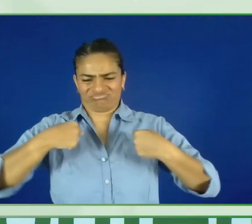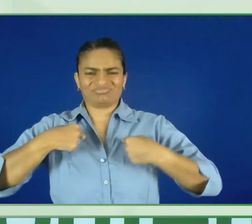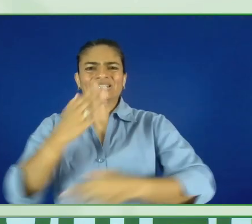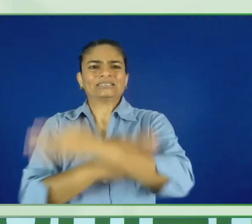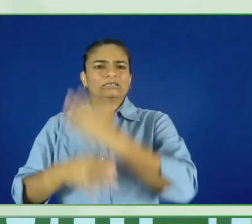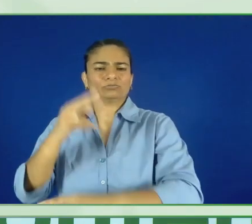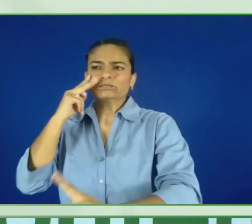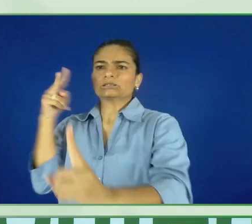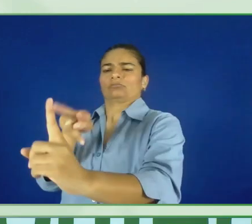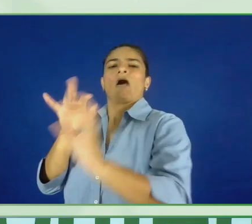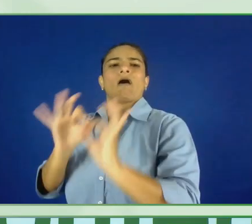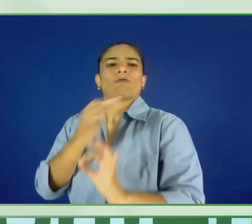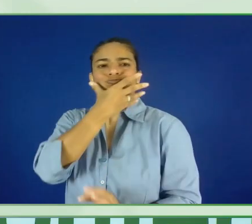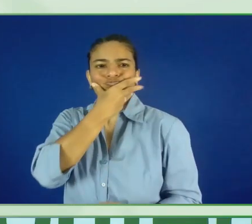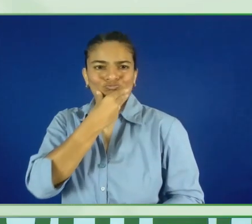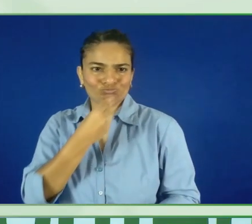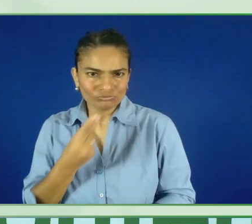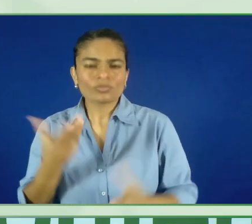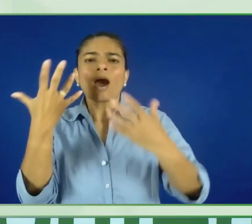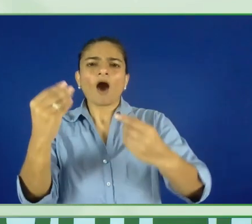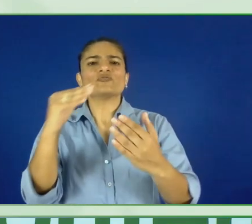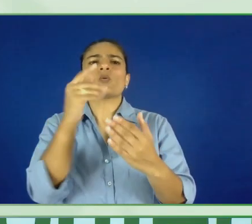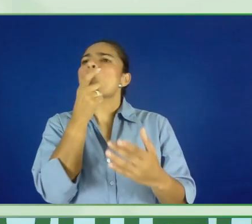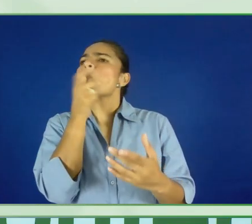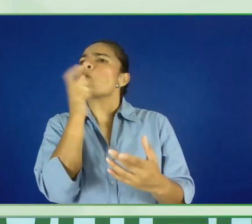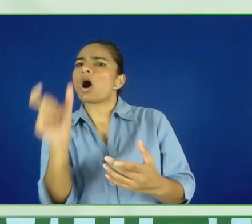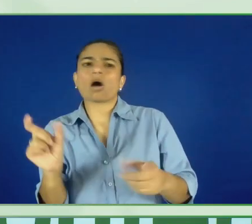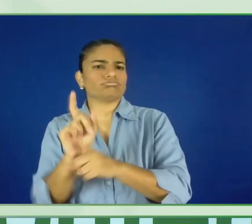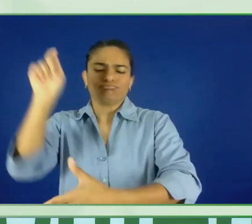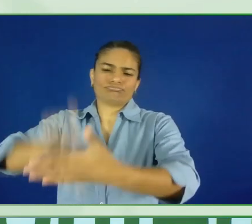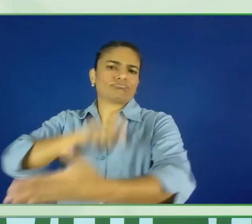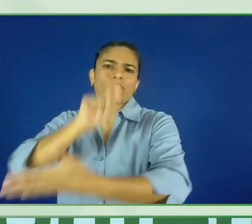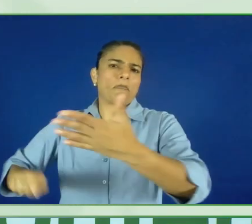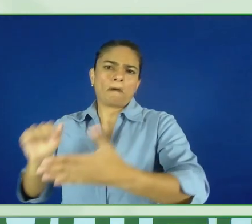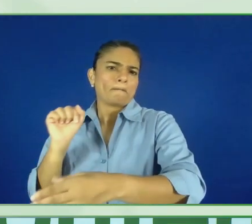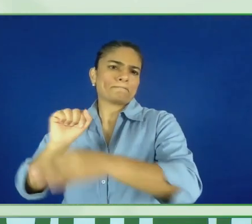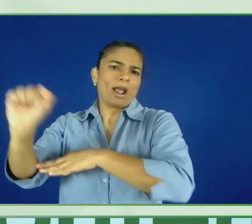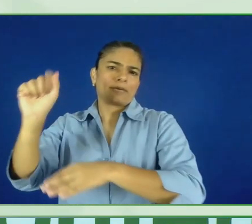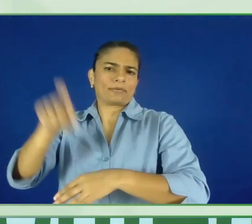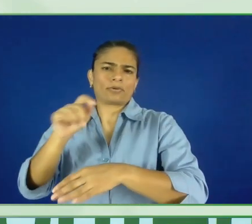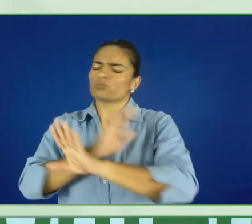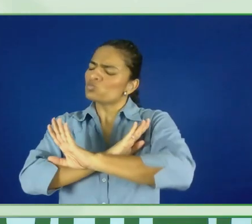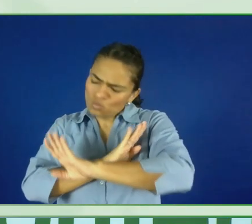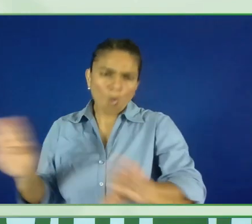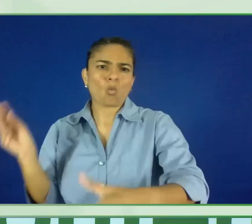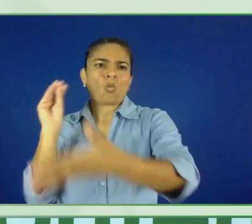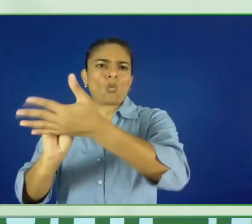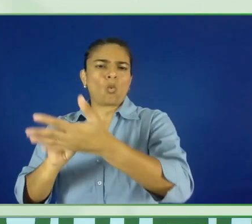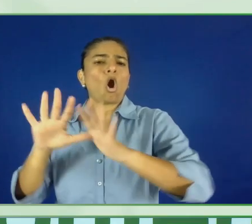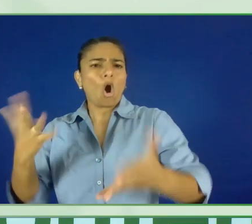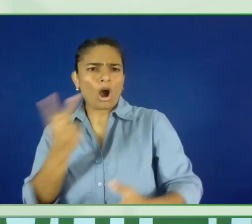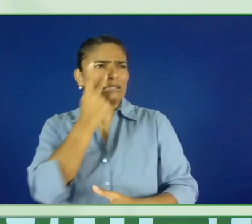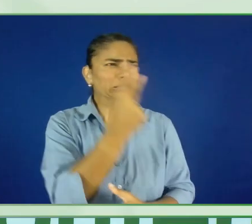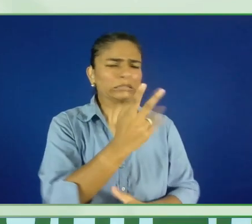never replicate or produce. That's the second box. The third box is what we call grounding